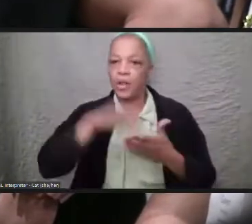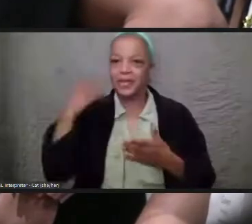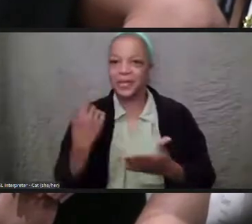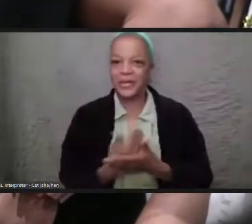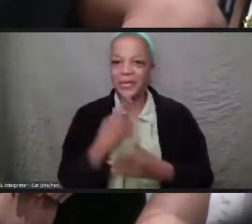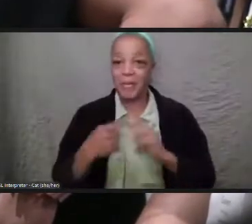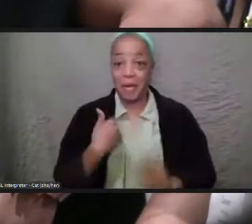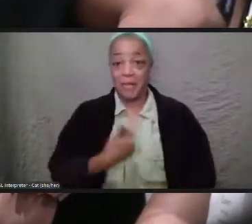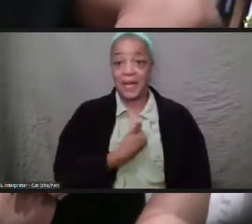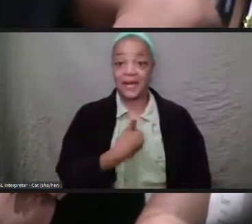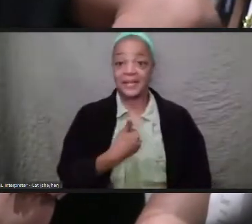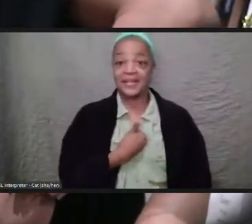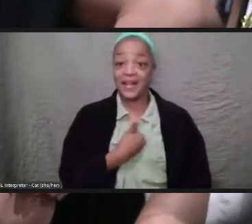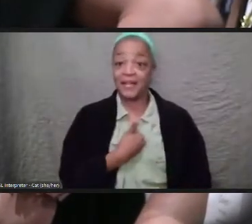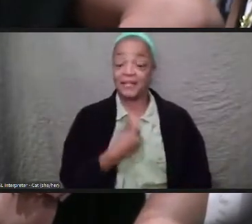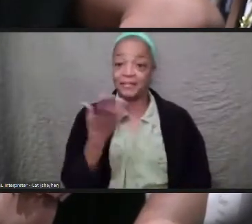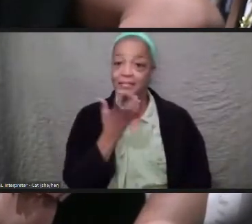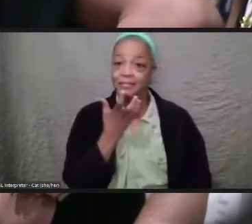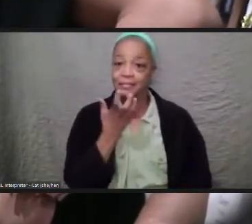myself.